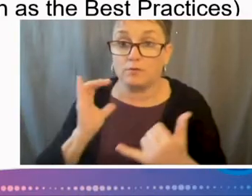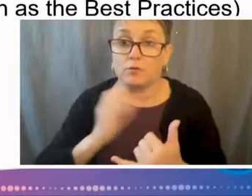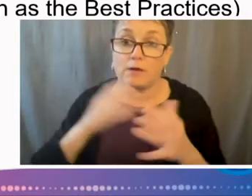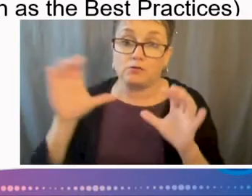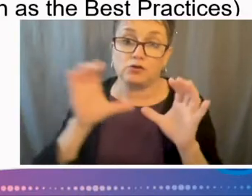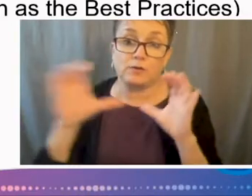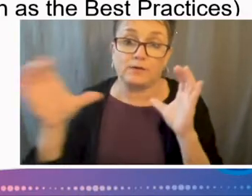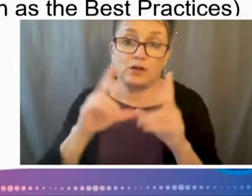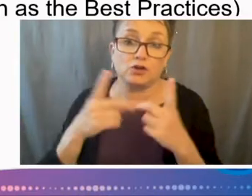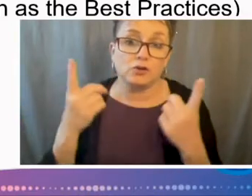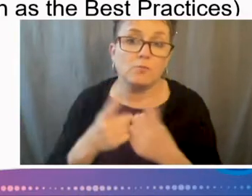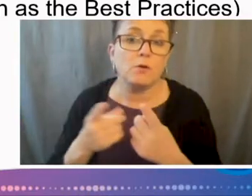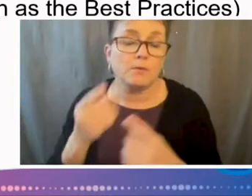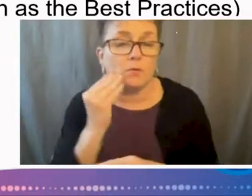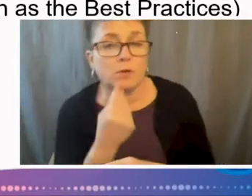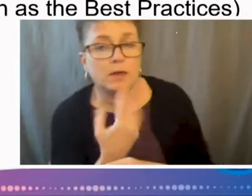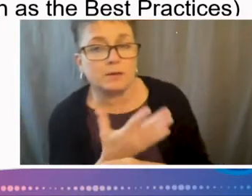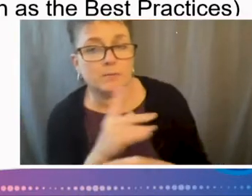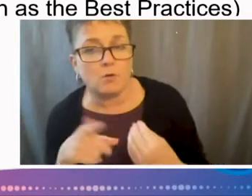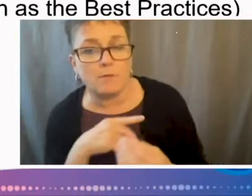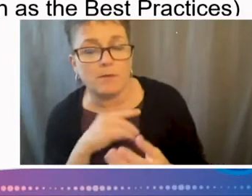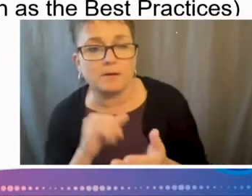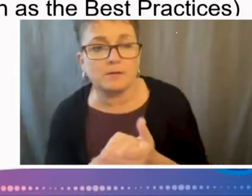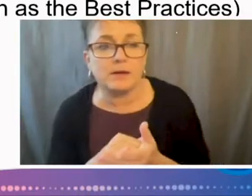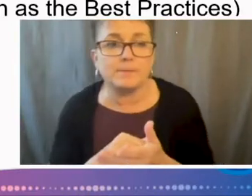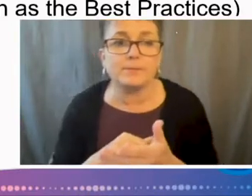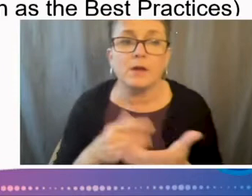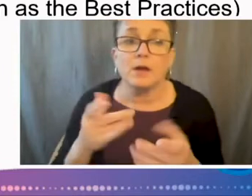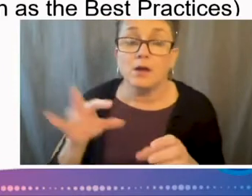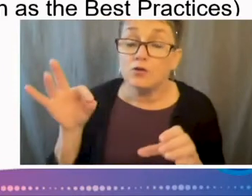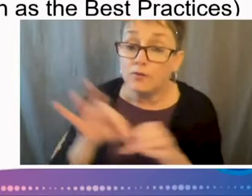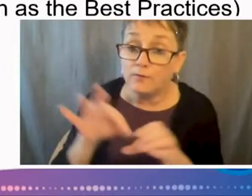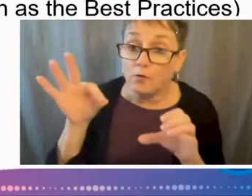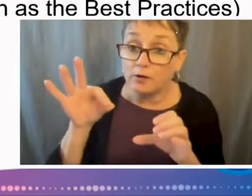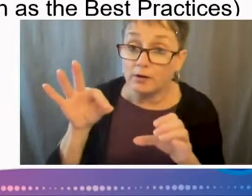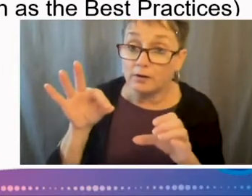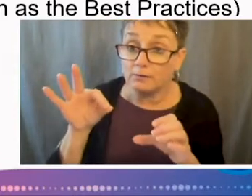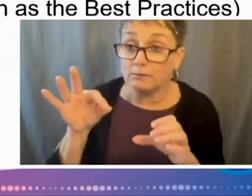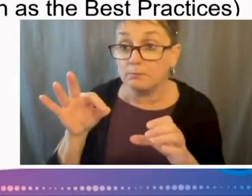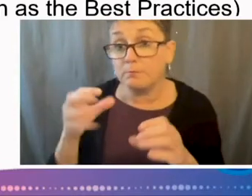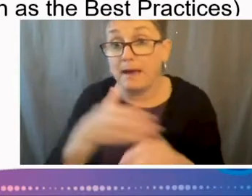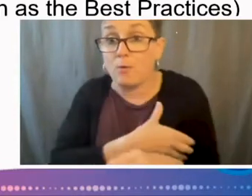voting voice of those with disabilities is not just important, but vital.